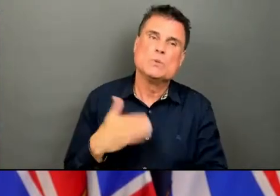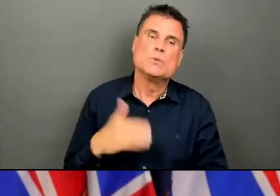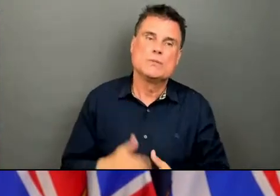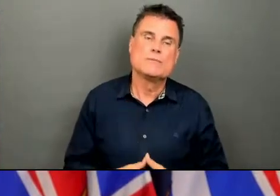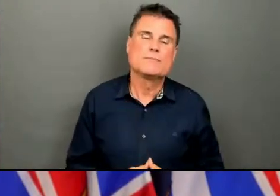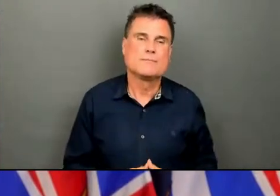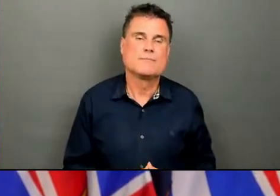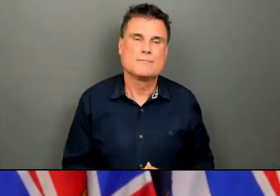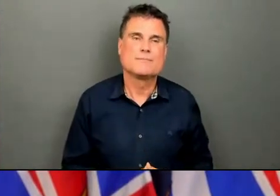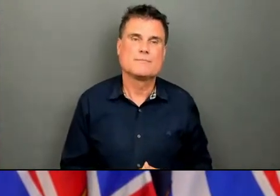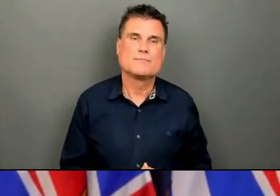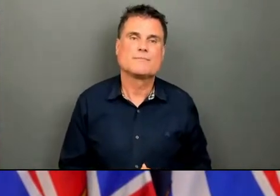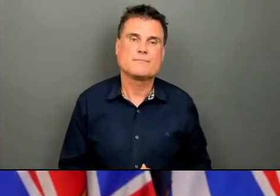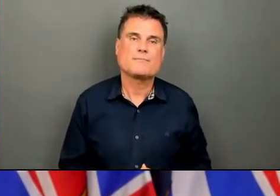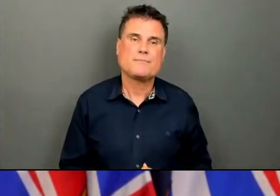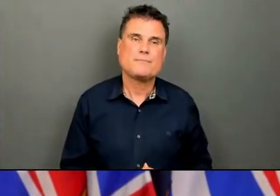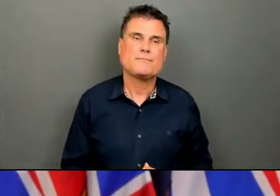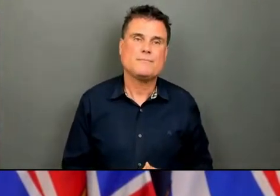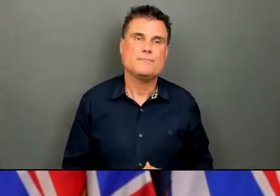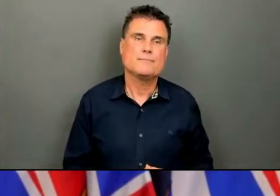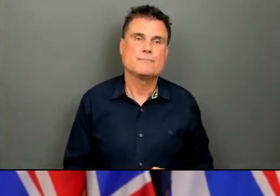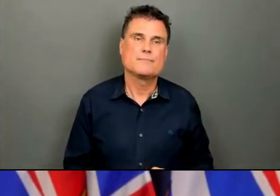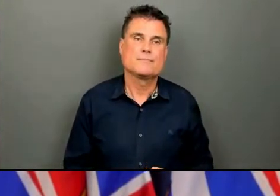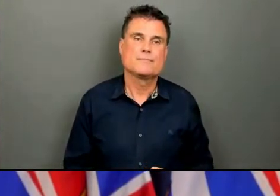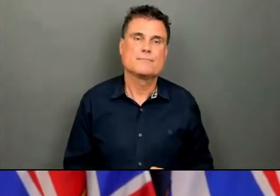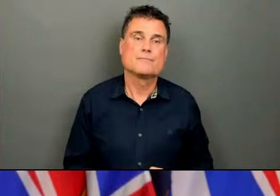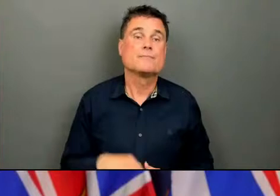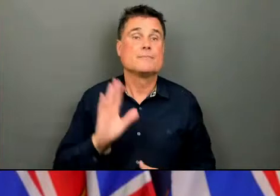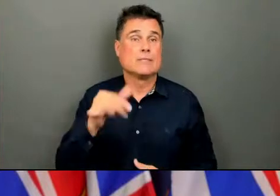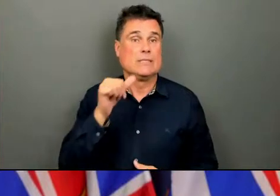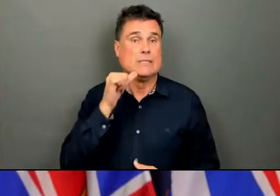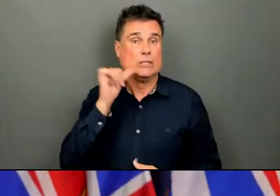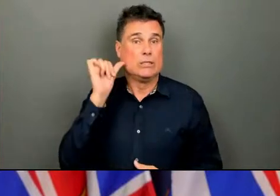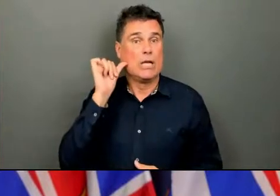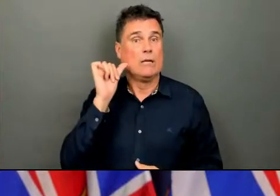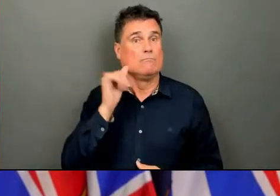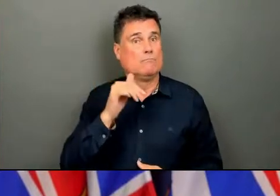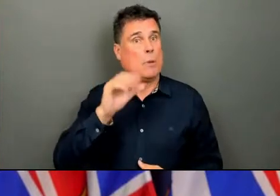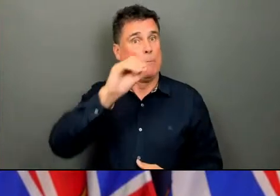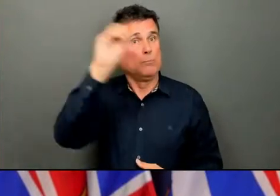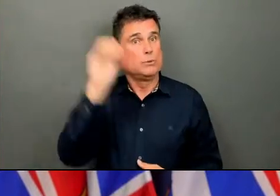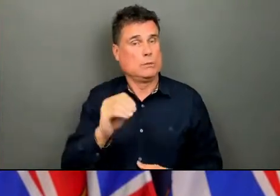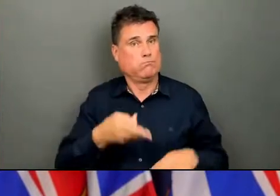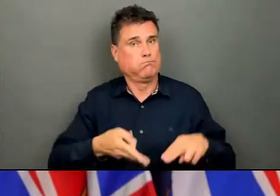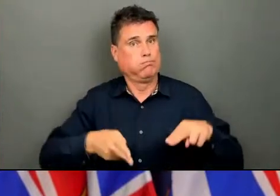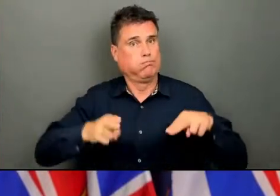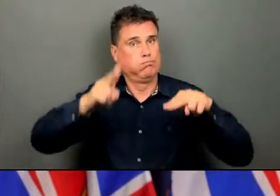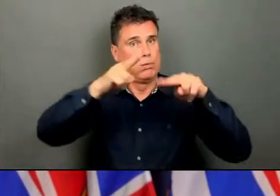another very strong day of immunization in BC. From yesterday to today,